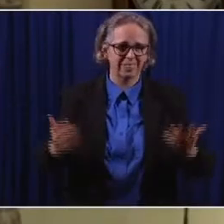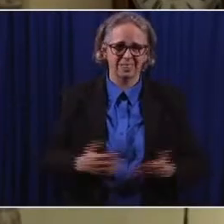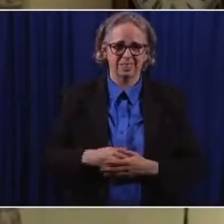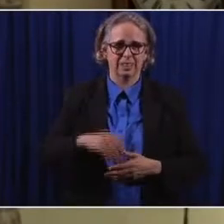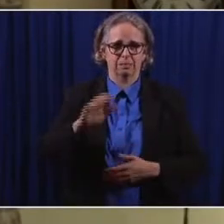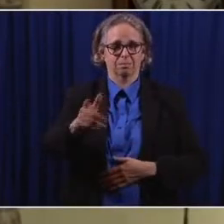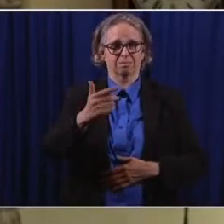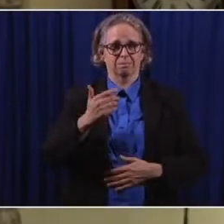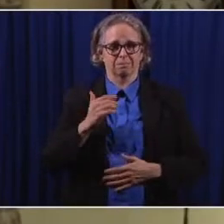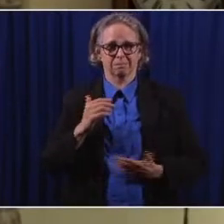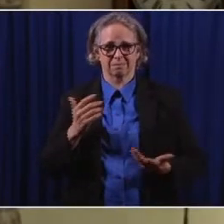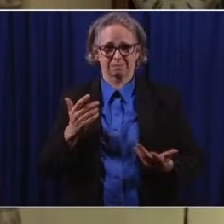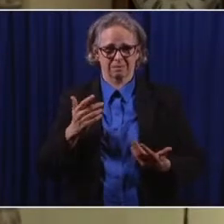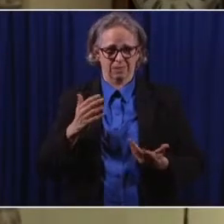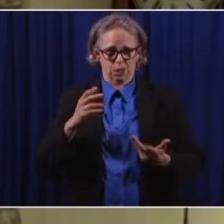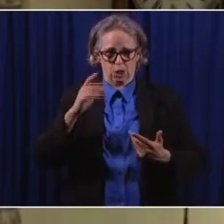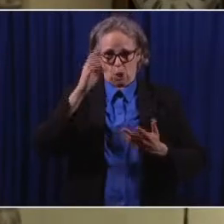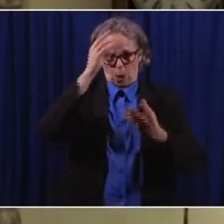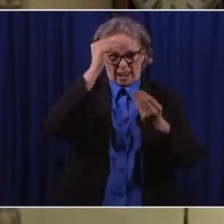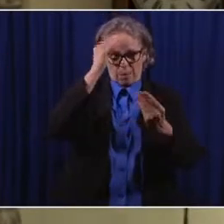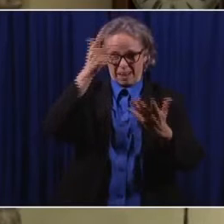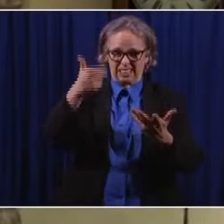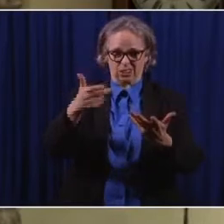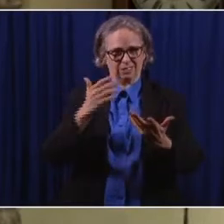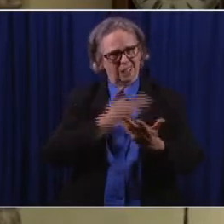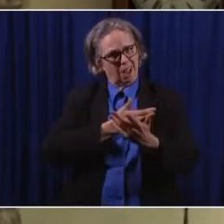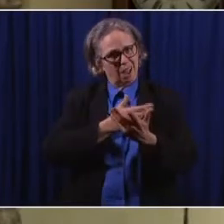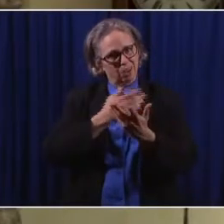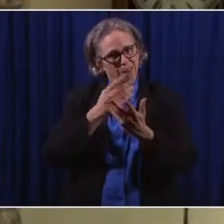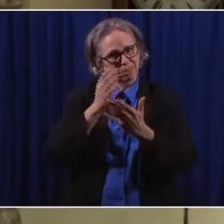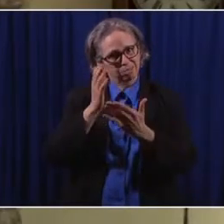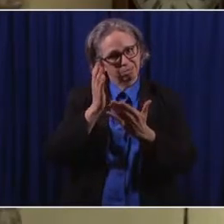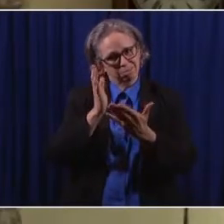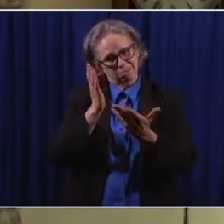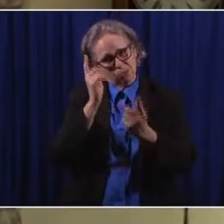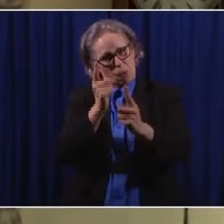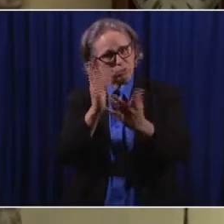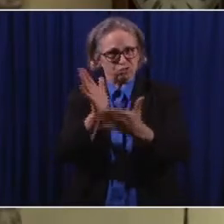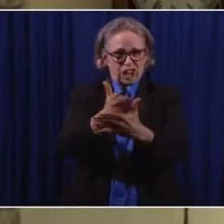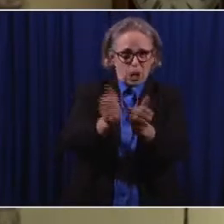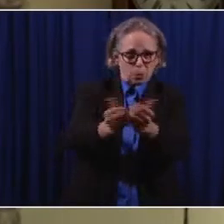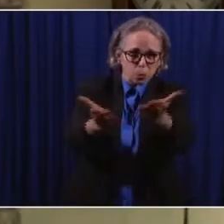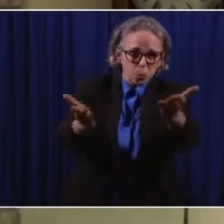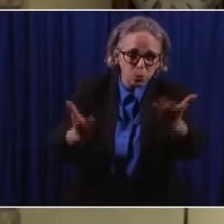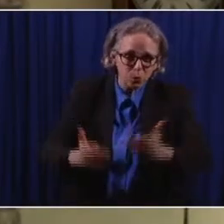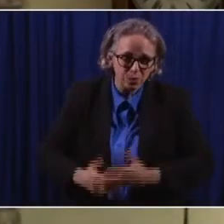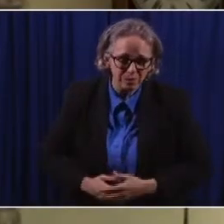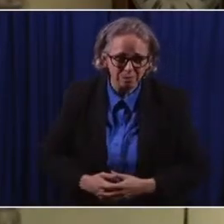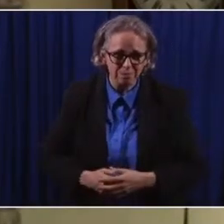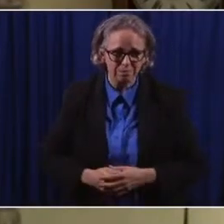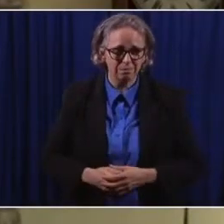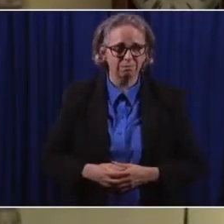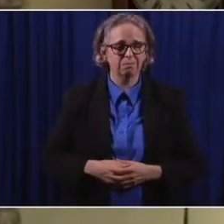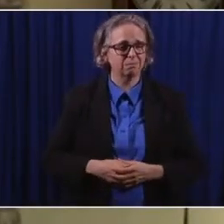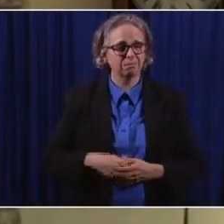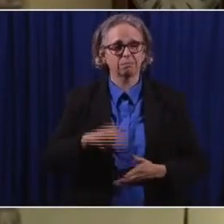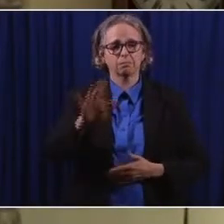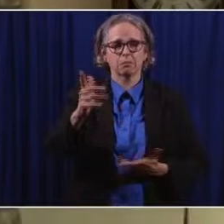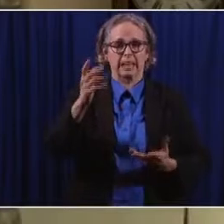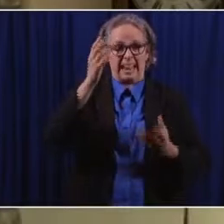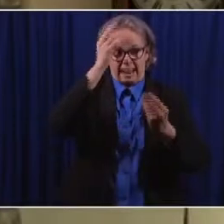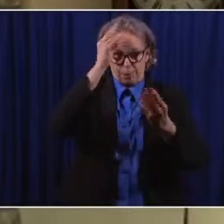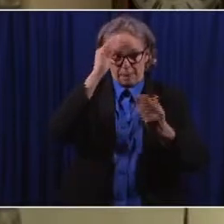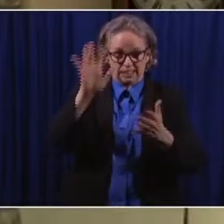information. We've been focused most particularly, though, on actionable information, something you can take and do something with that piece